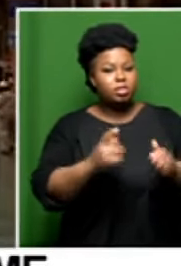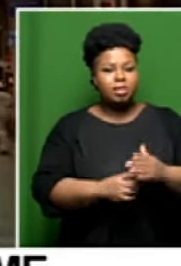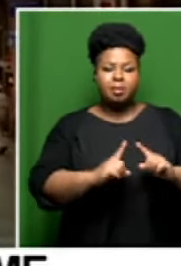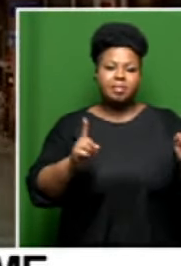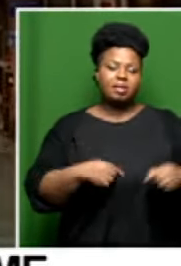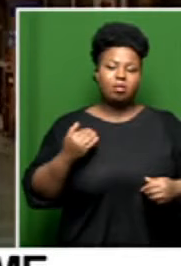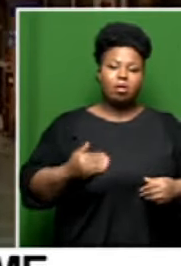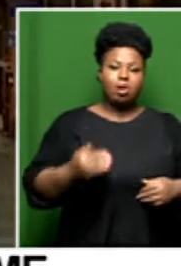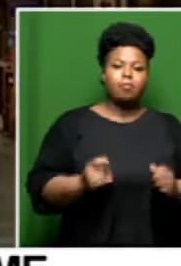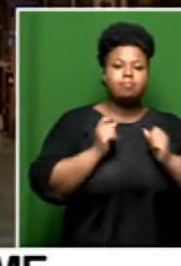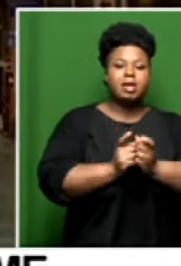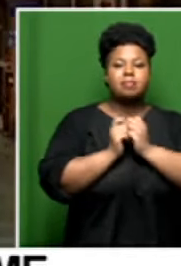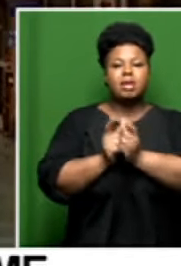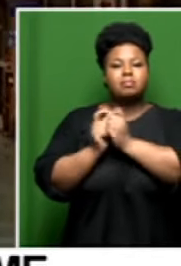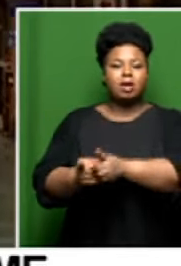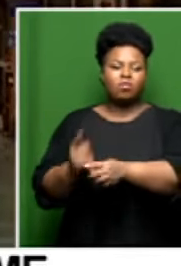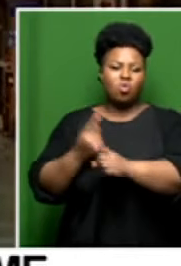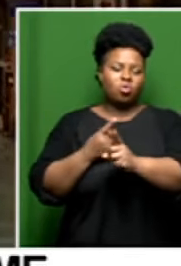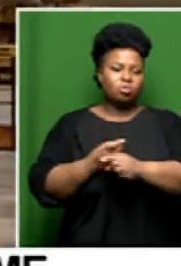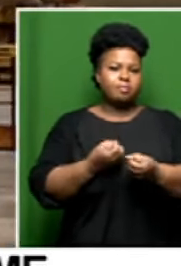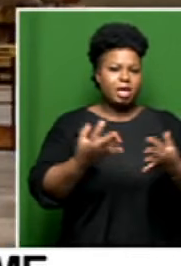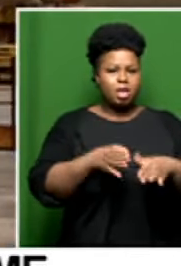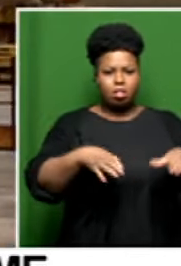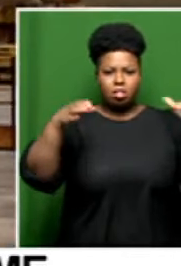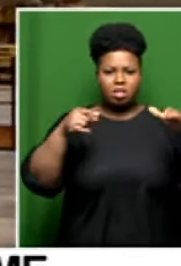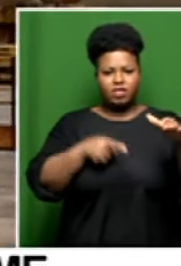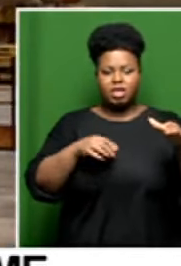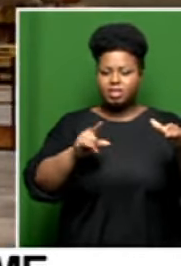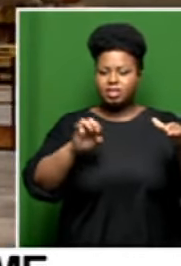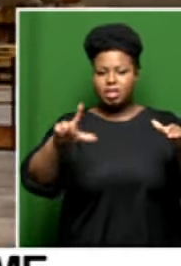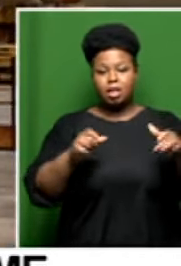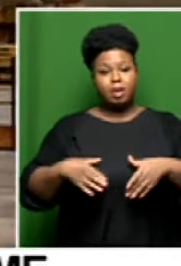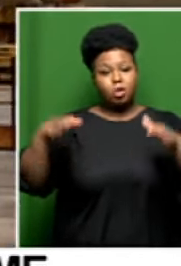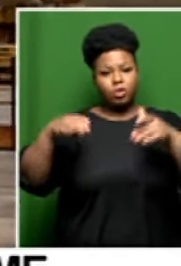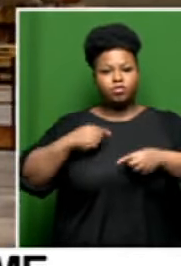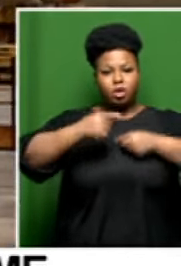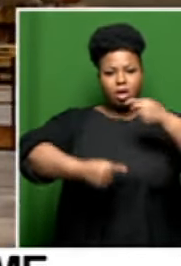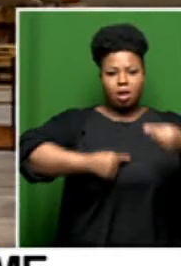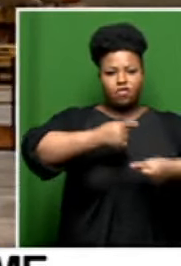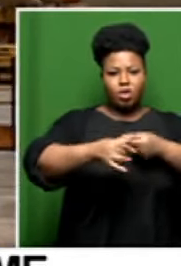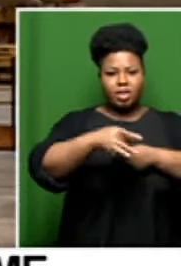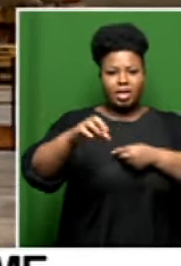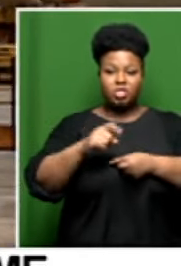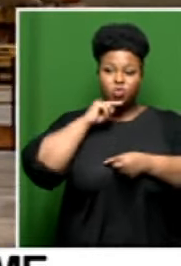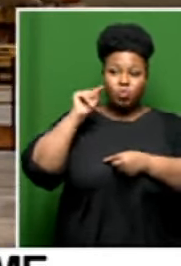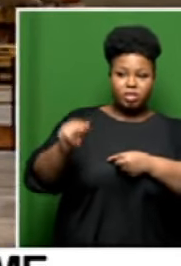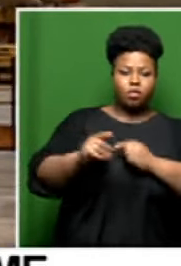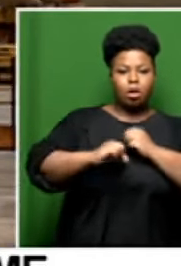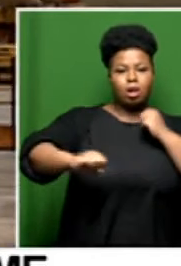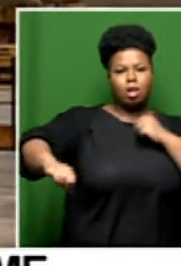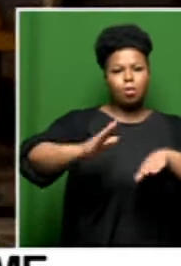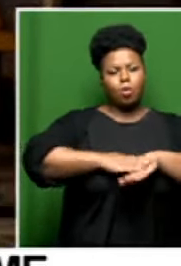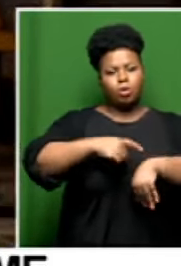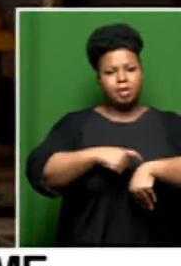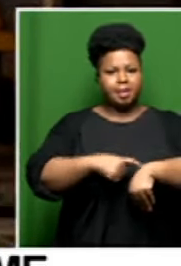due to regular breakdowns of Eskom's fleet of power stations, diesel-powered open-cycle gas turbines had to be used for an extended period